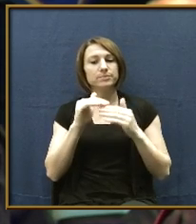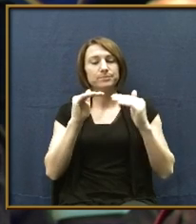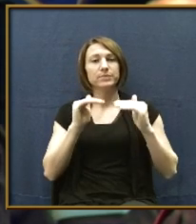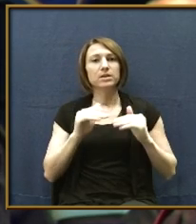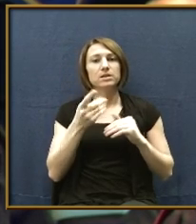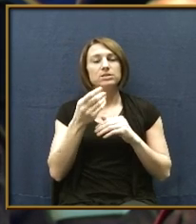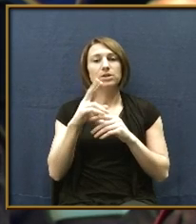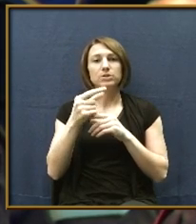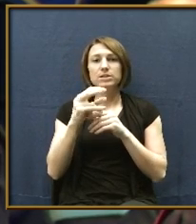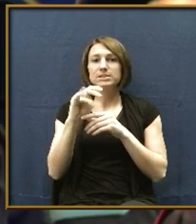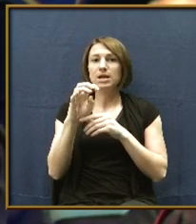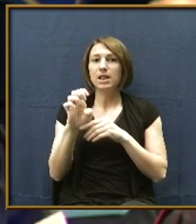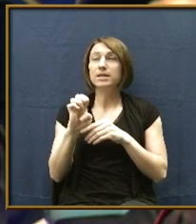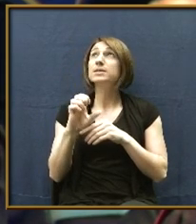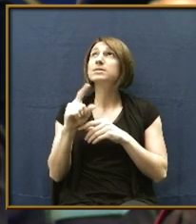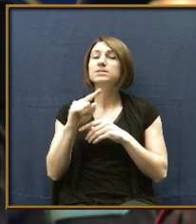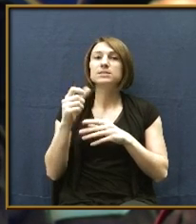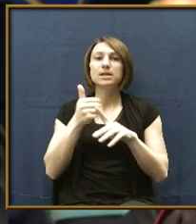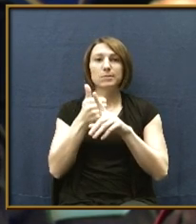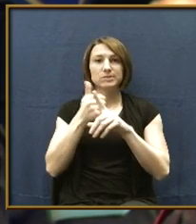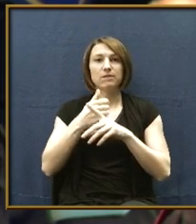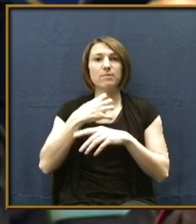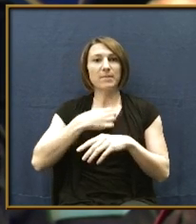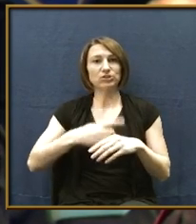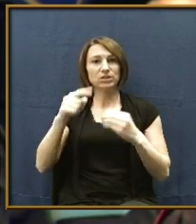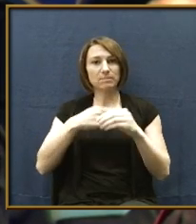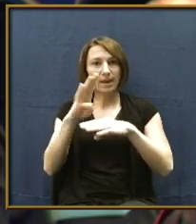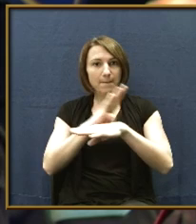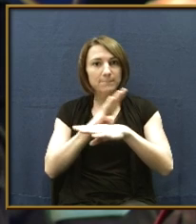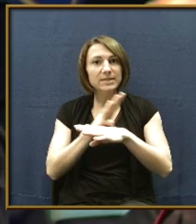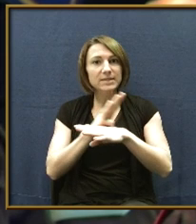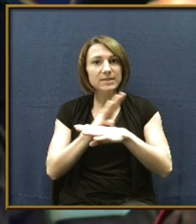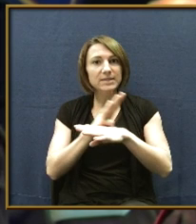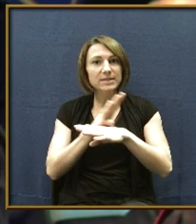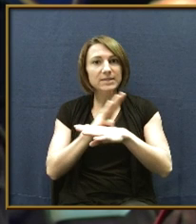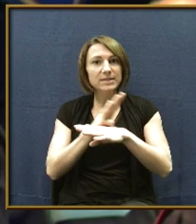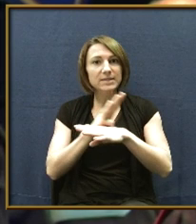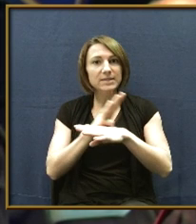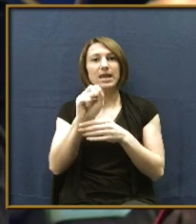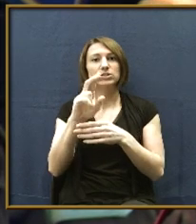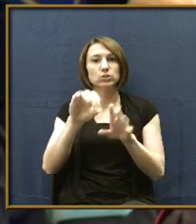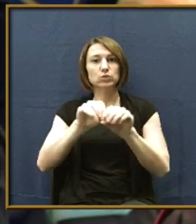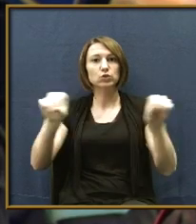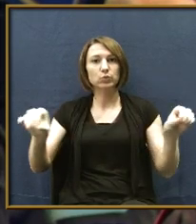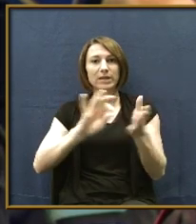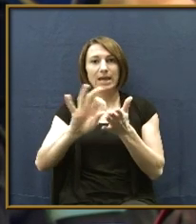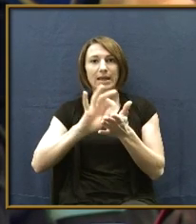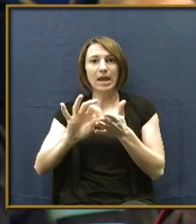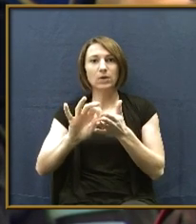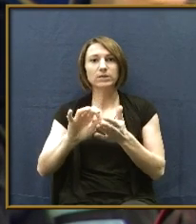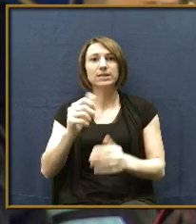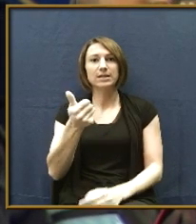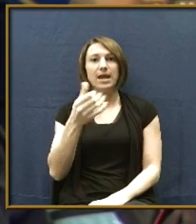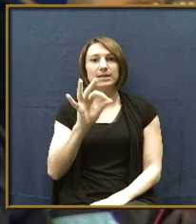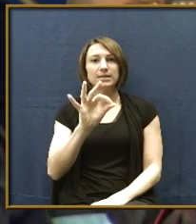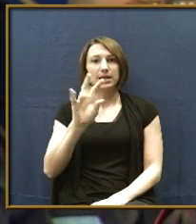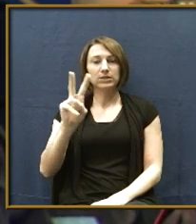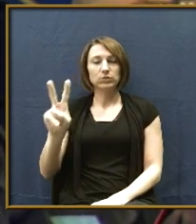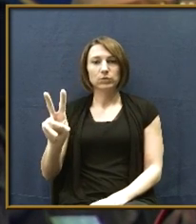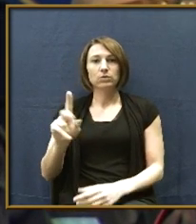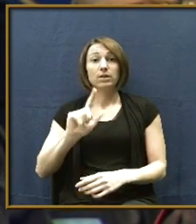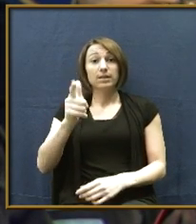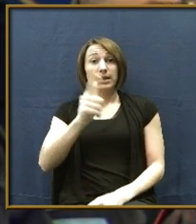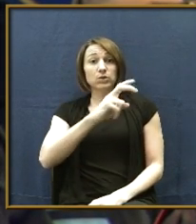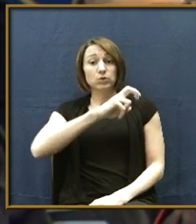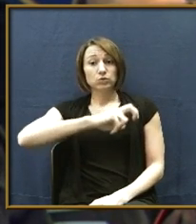Bachelor's of Business Administration in Accounting at Angelo State University in 1992. After